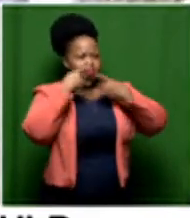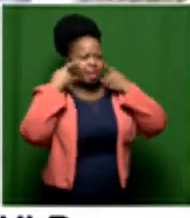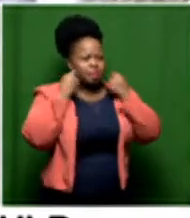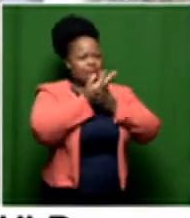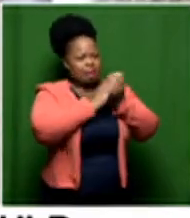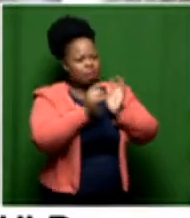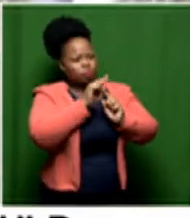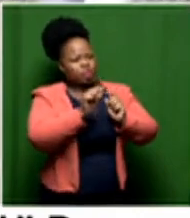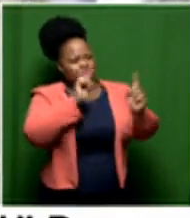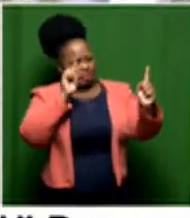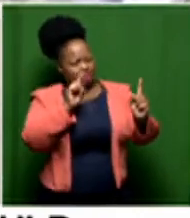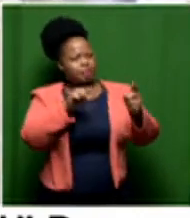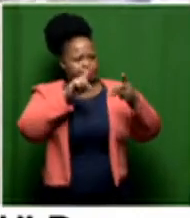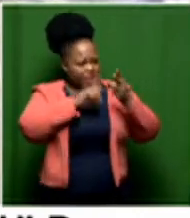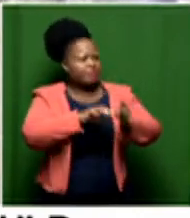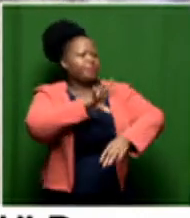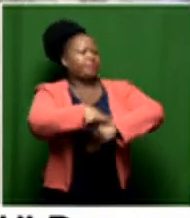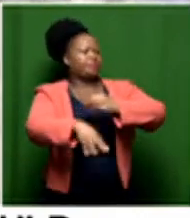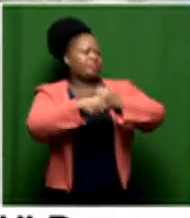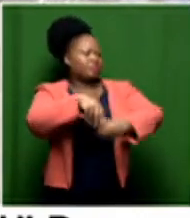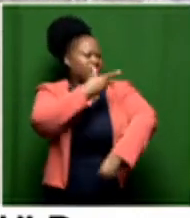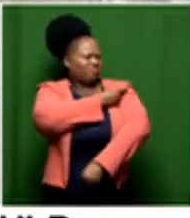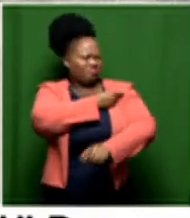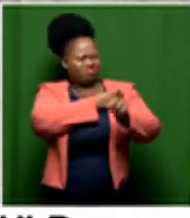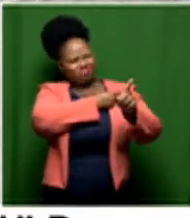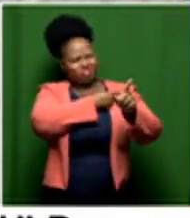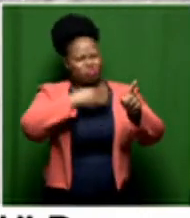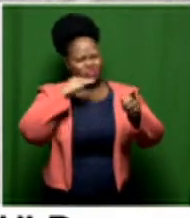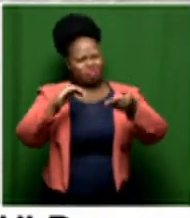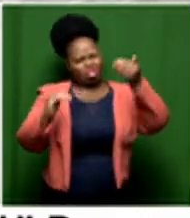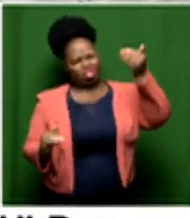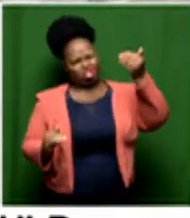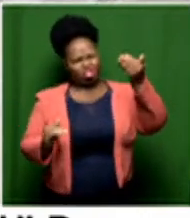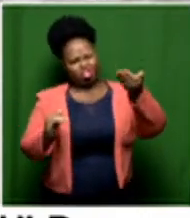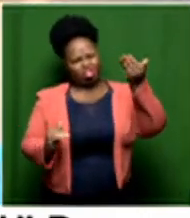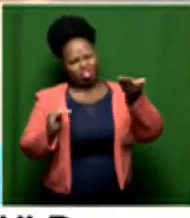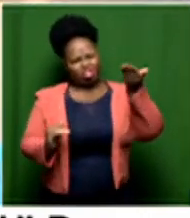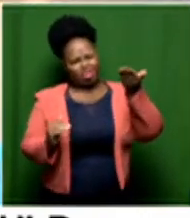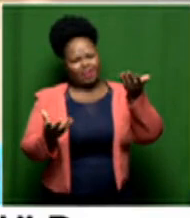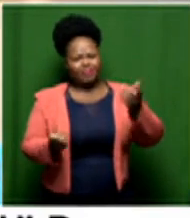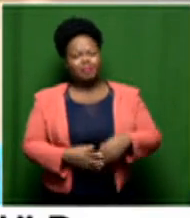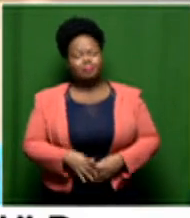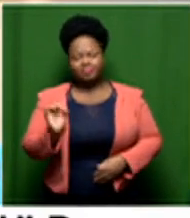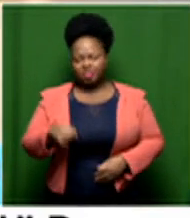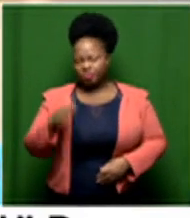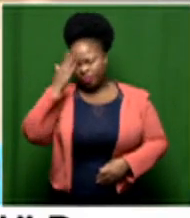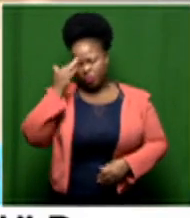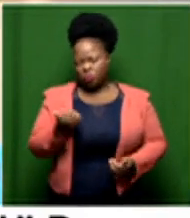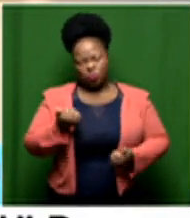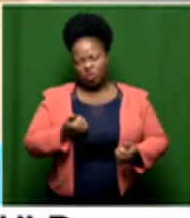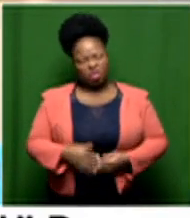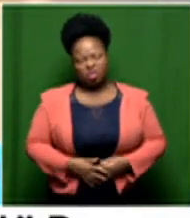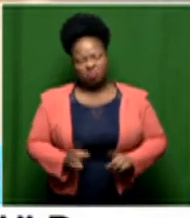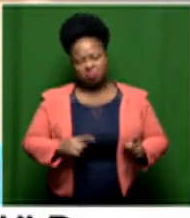hand washing and social distancing plus vaccine. That tells us that the world is not an equal world. Well, we kind of know that already, but this is